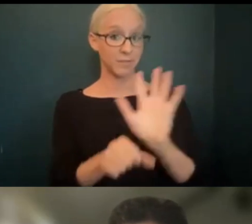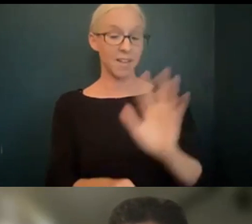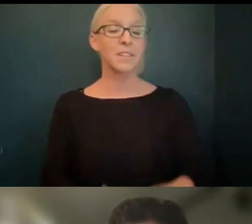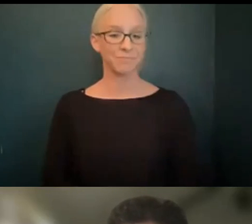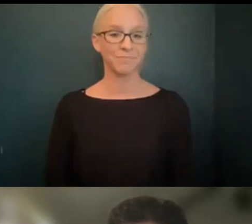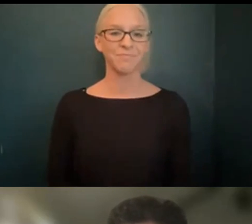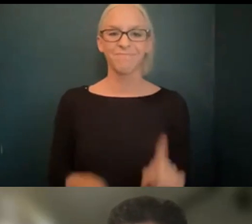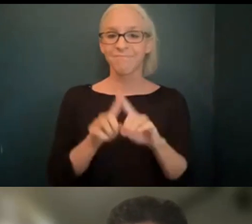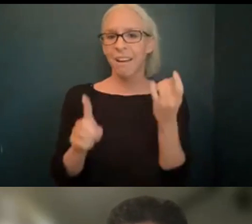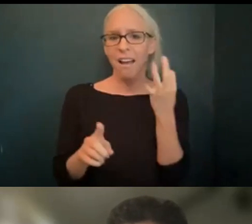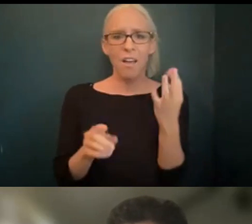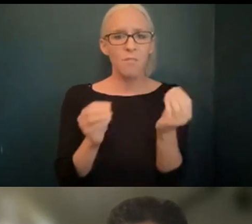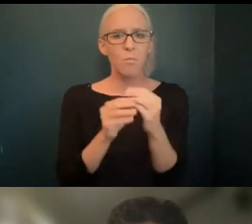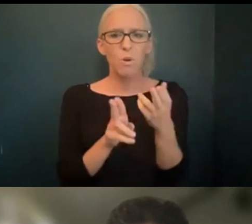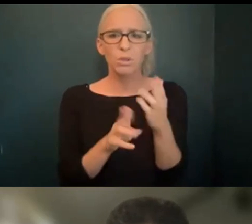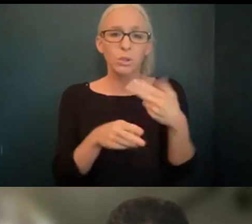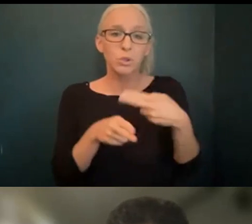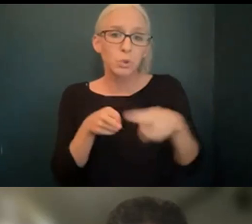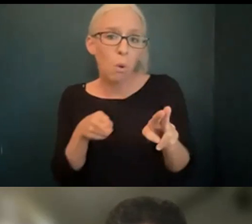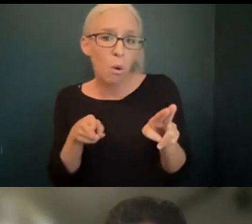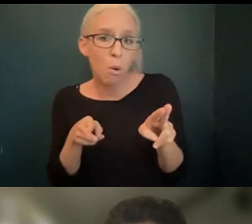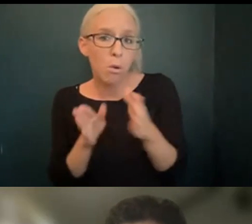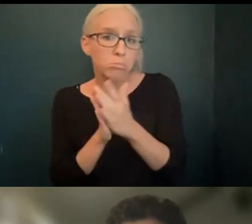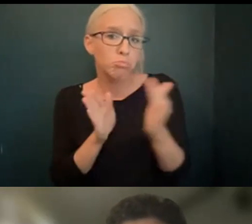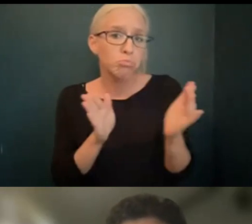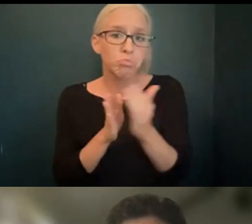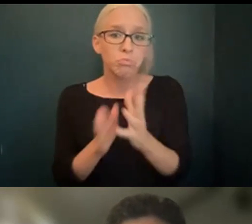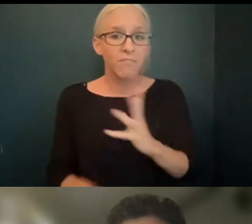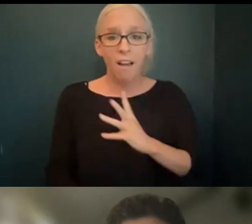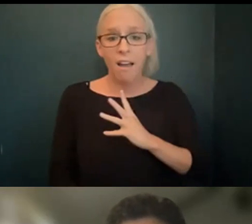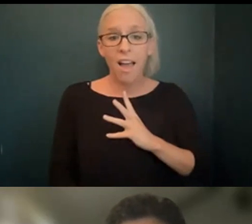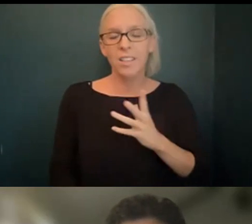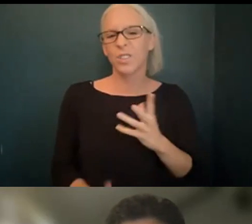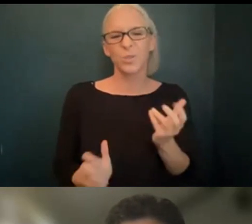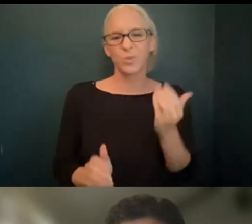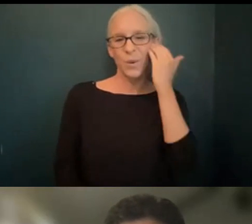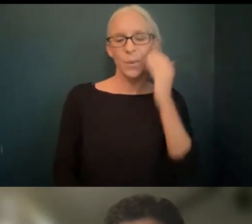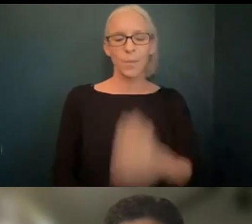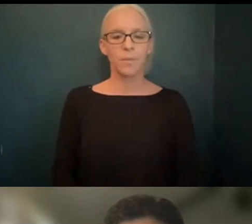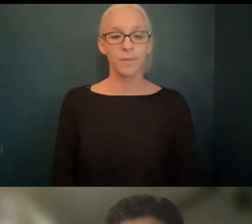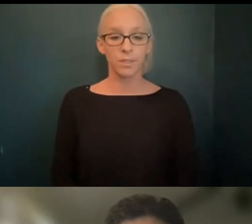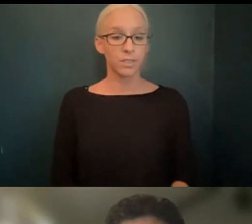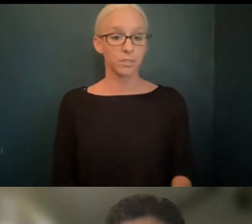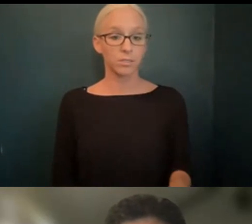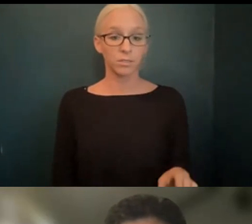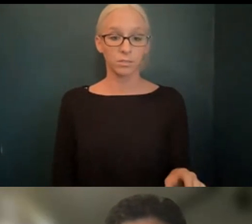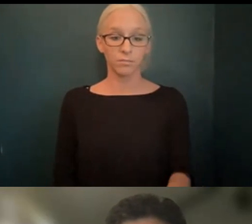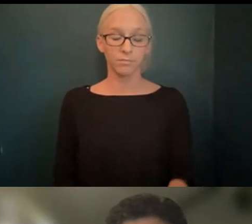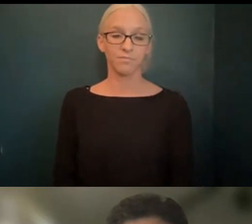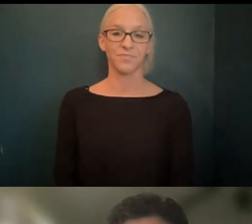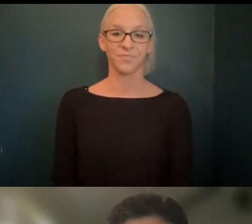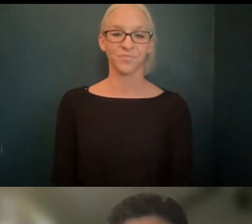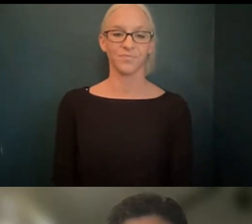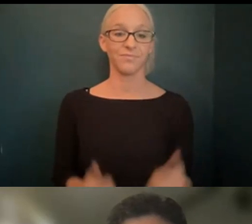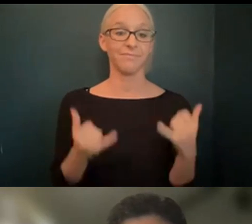But if it goes a little shorter, maybe a little longer, that's fine. Yeah. Okay. Yeah. Just want to know. And there's no other speaker. Okay. So let me just